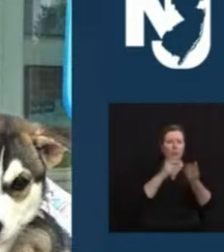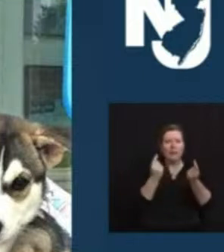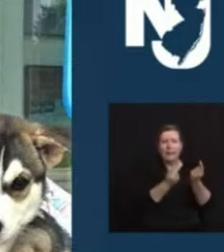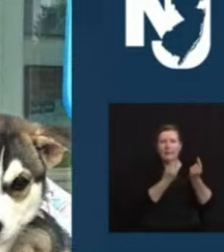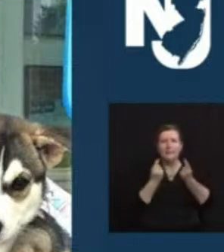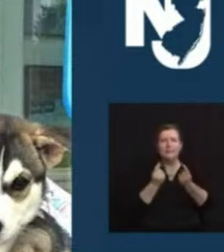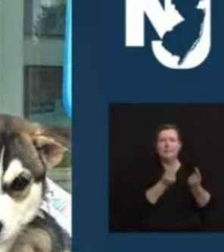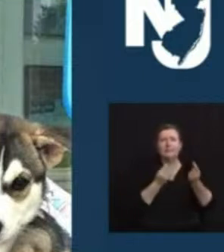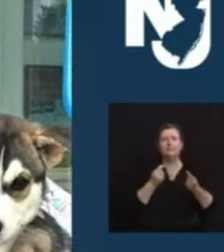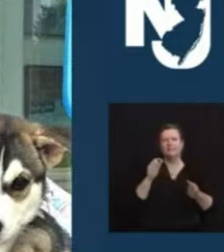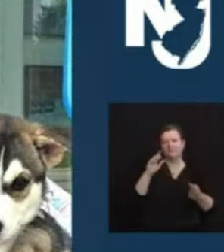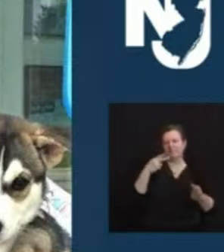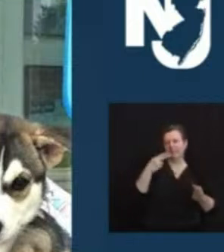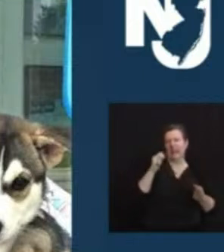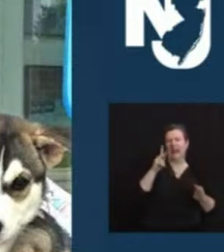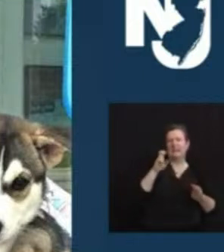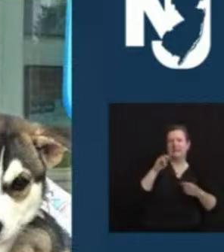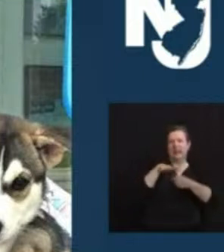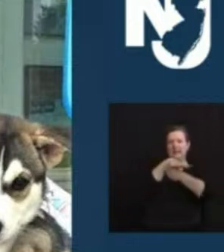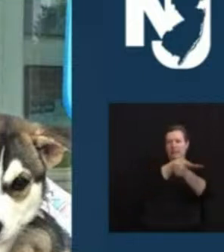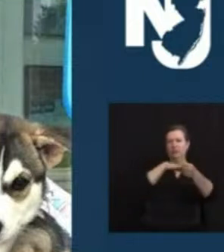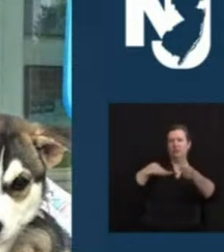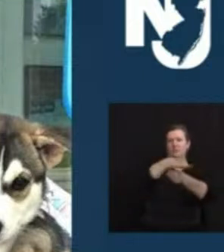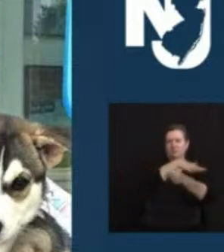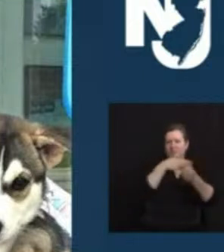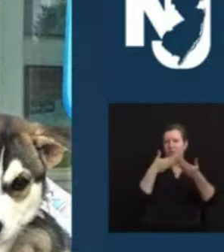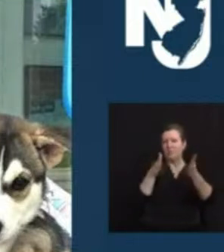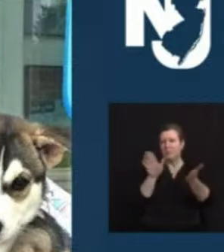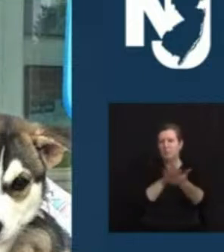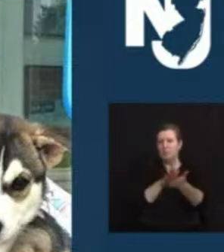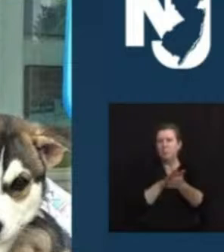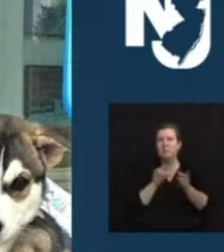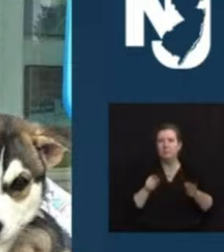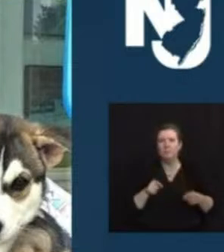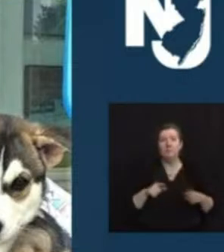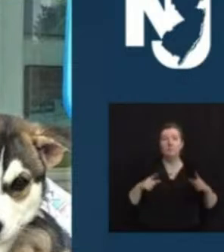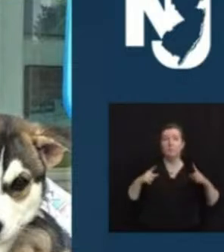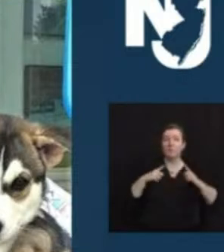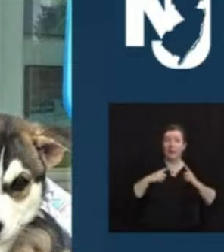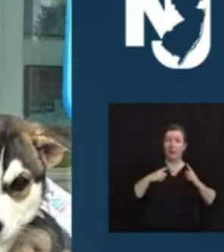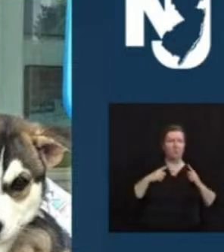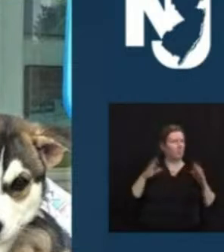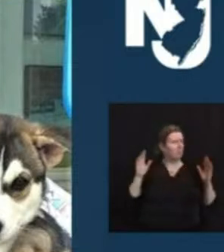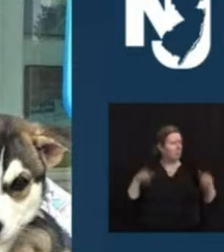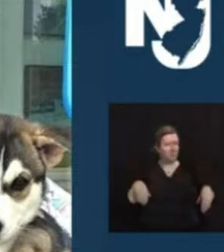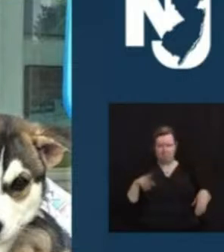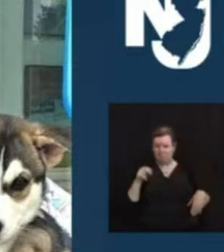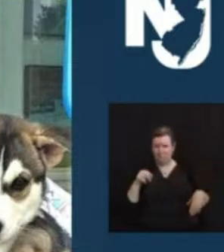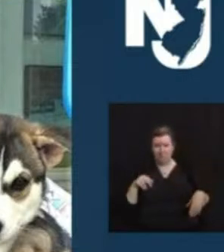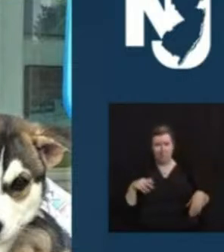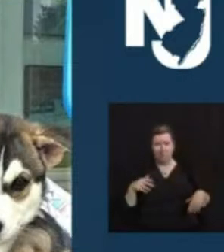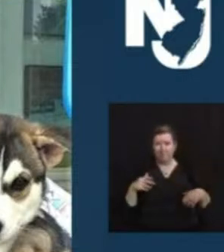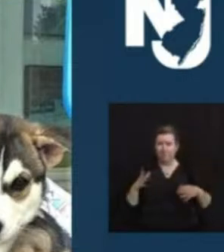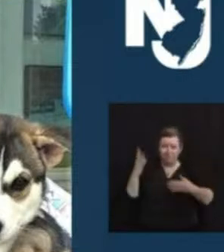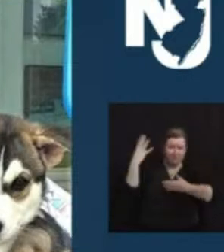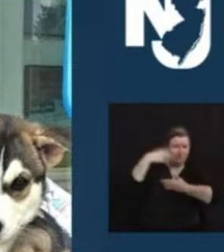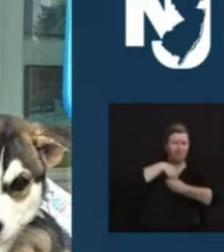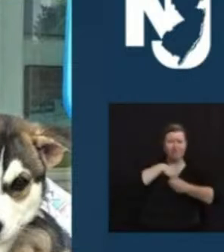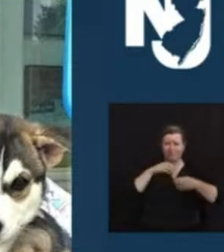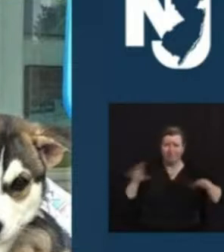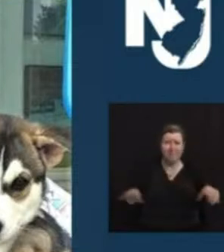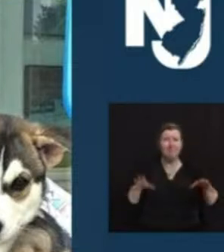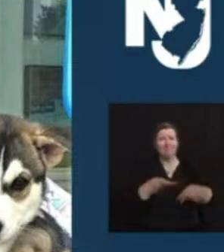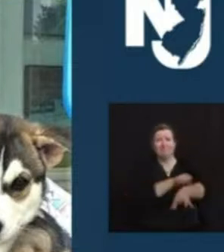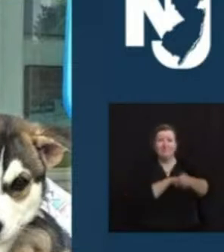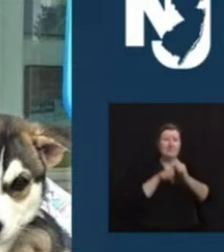Schools. But she didn't take her retirement sitting down and was an active member of seniors clubs, not only in her hometown of Hackensack, but